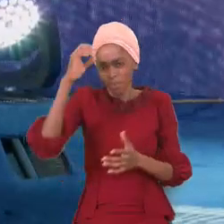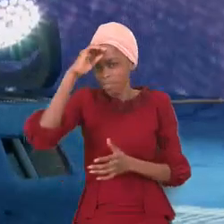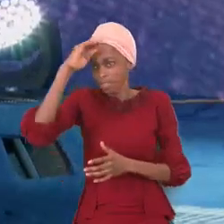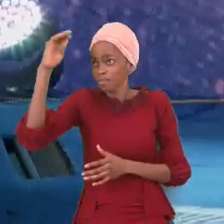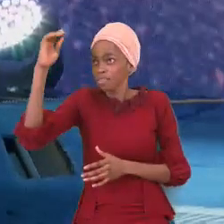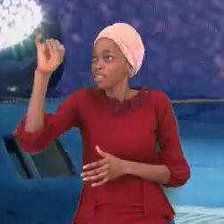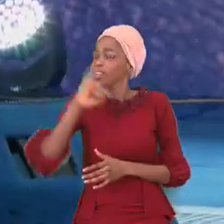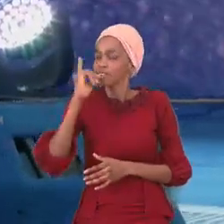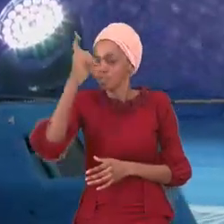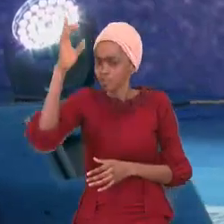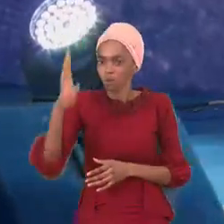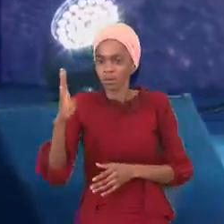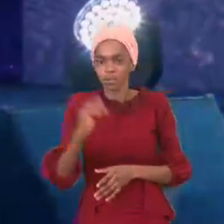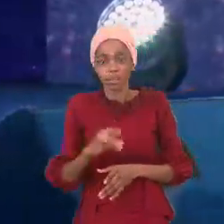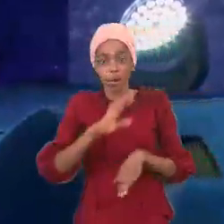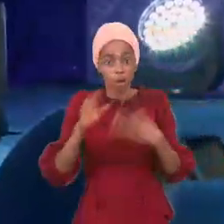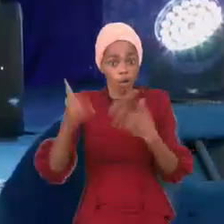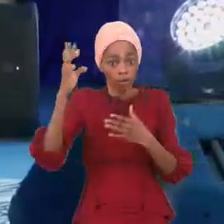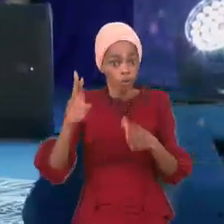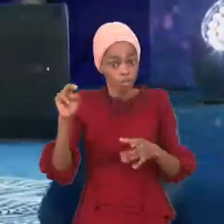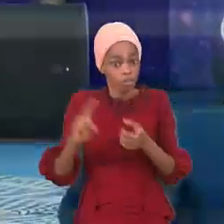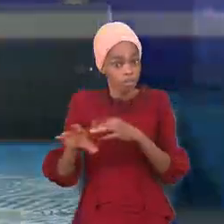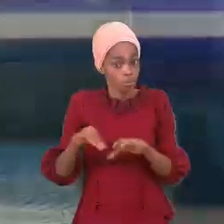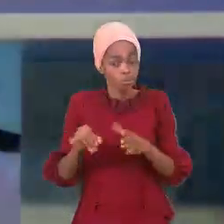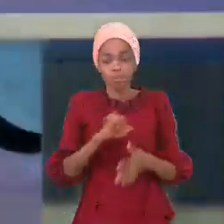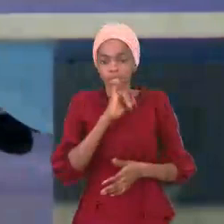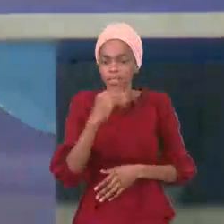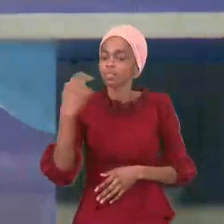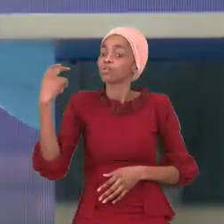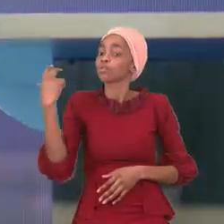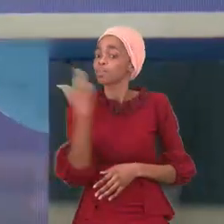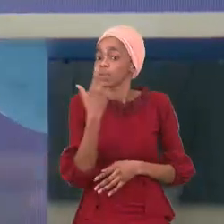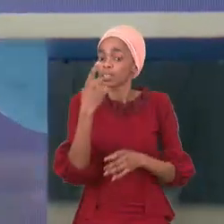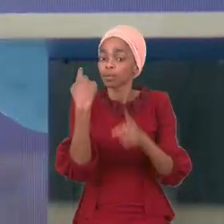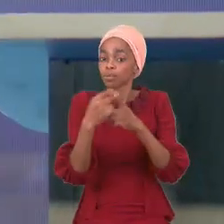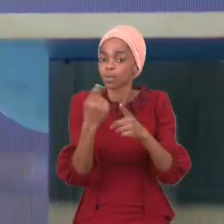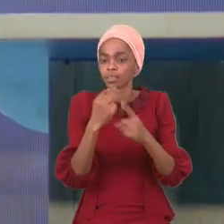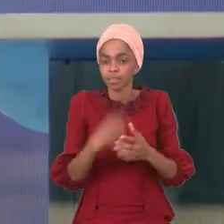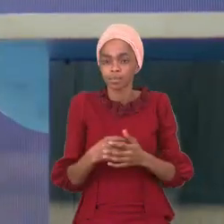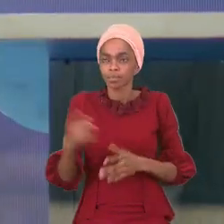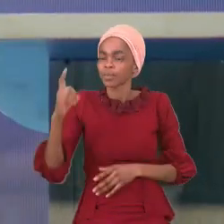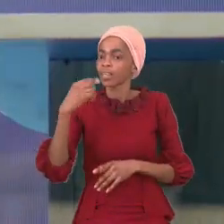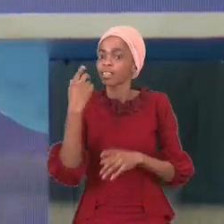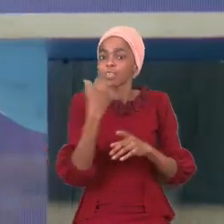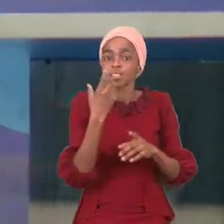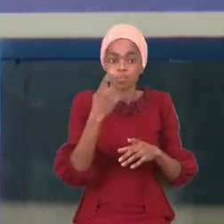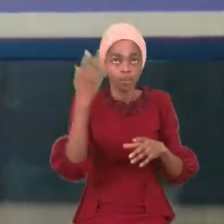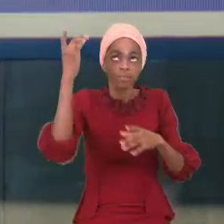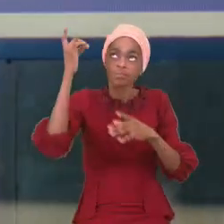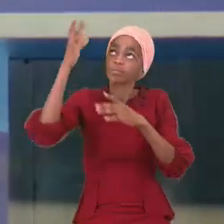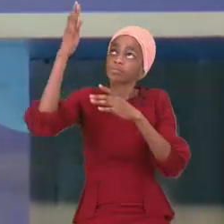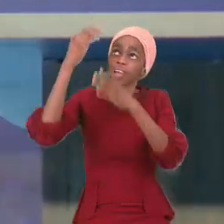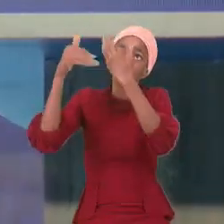God. All God needs to do is speak the word. He stayed over there in heaven